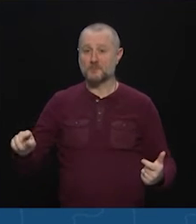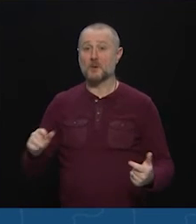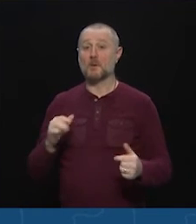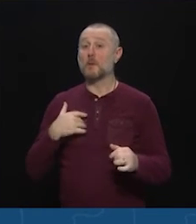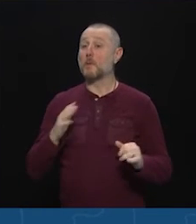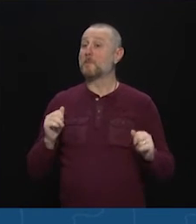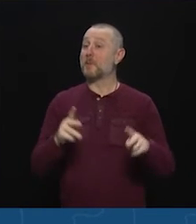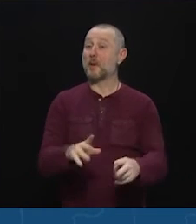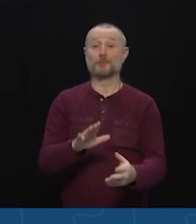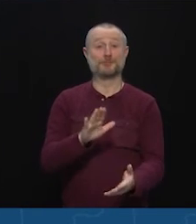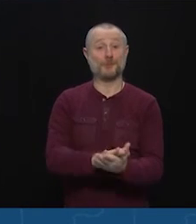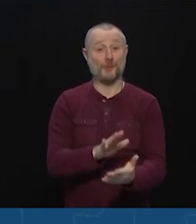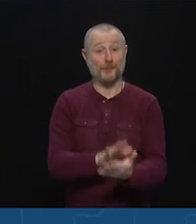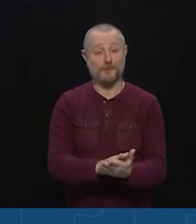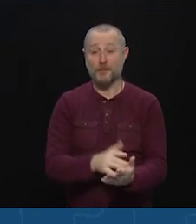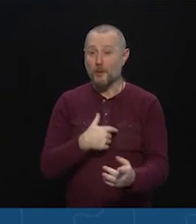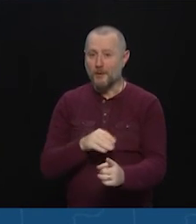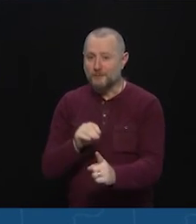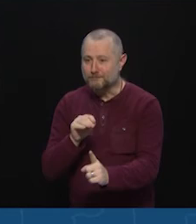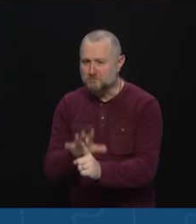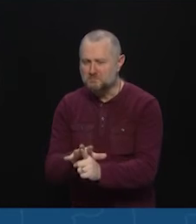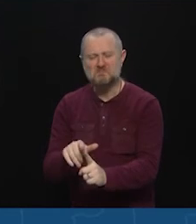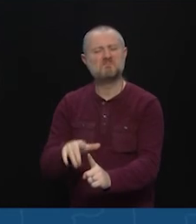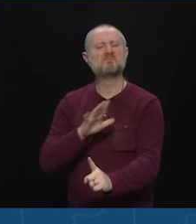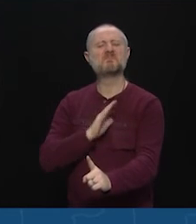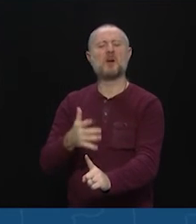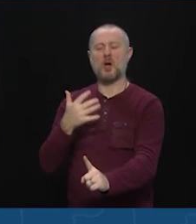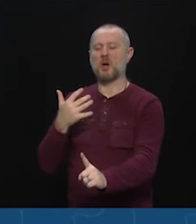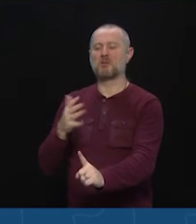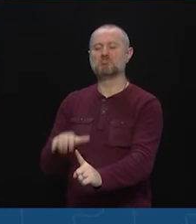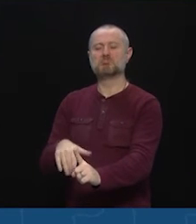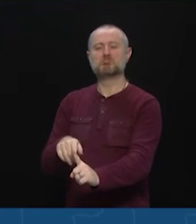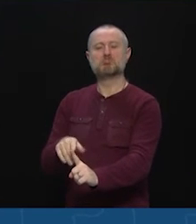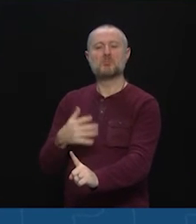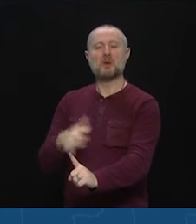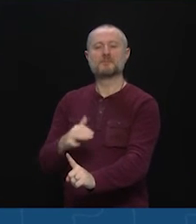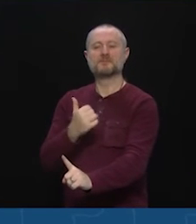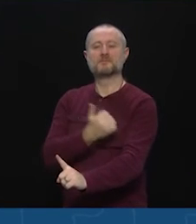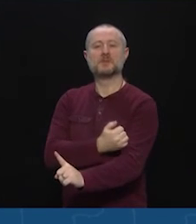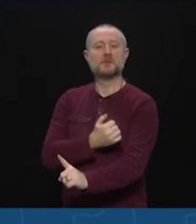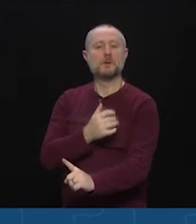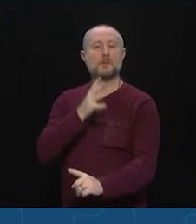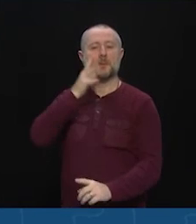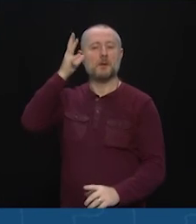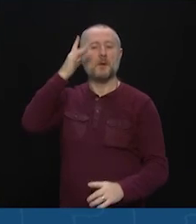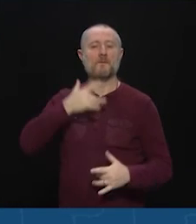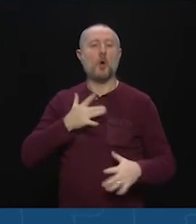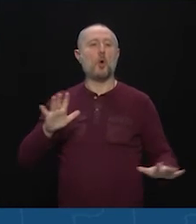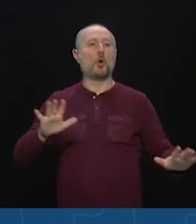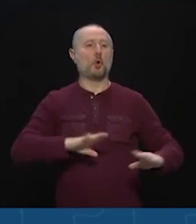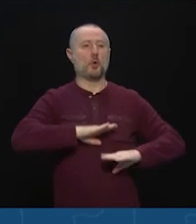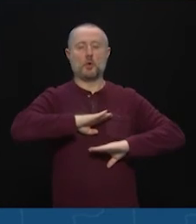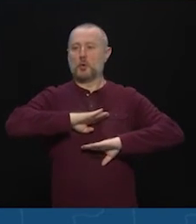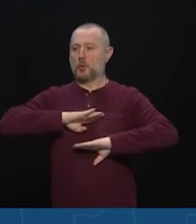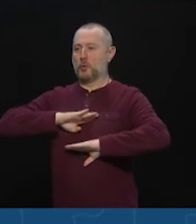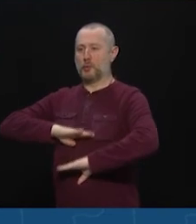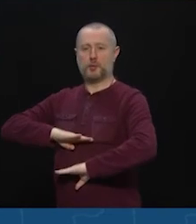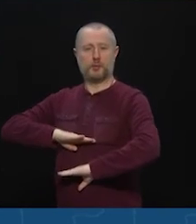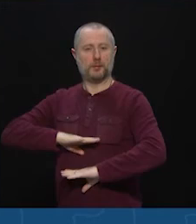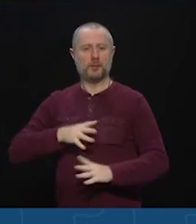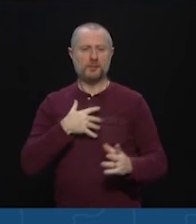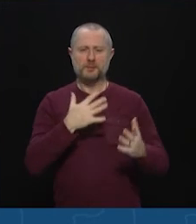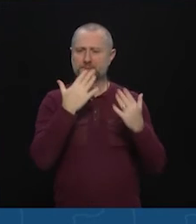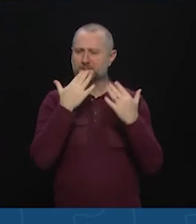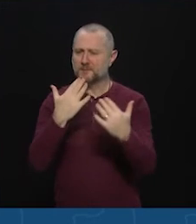be okay. And that's so reassuring for all the parents who stepped up and made sure their kids were vaccinated. I want to thank all of them for doing that. We also talked a lot